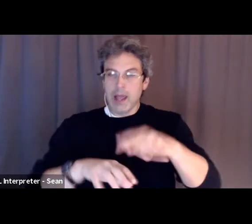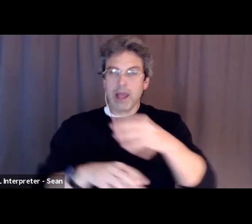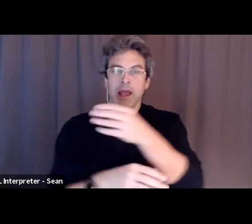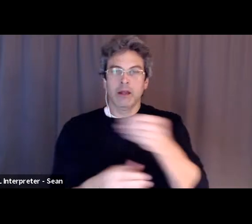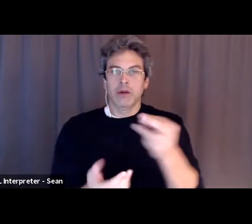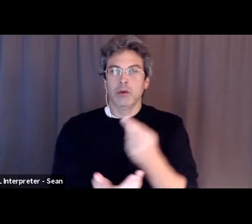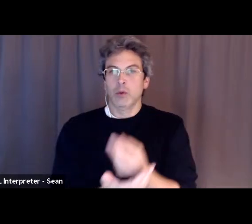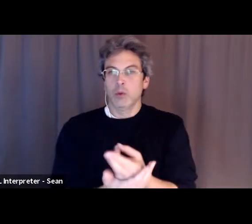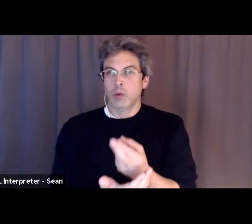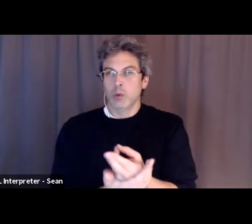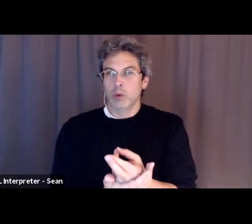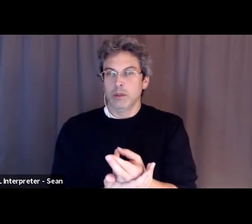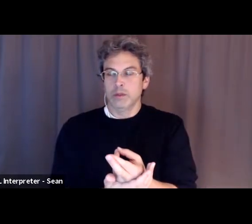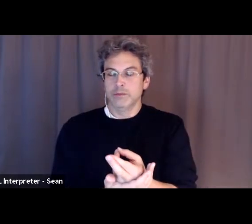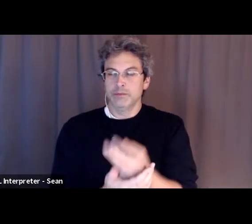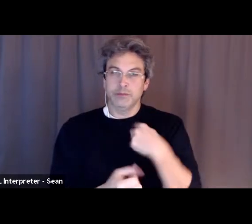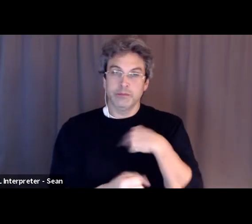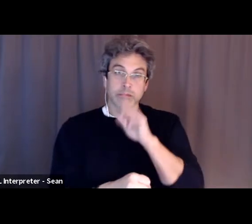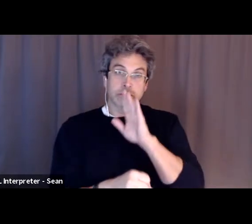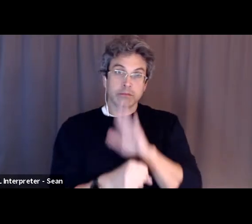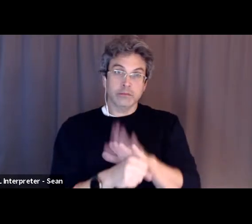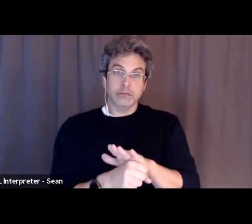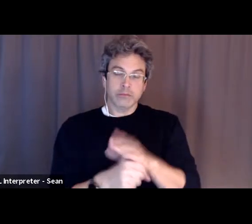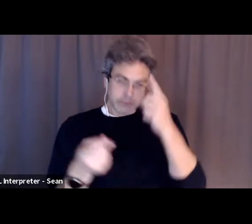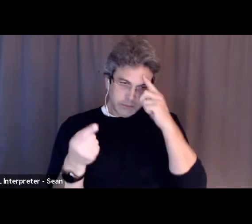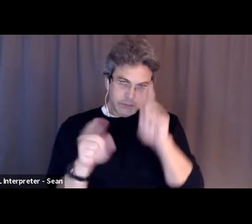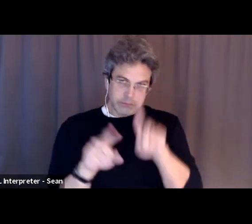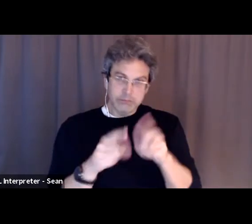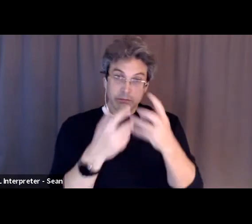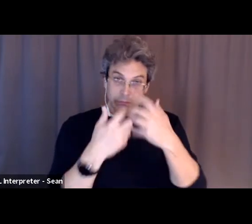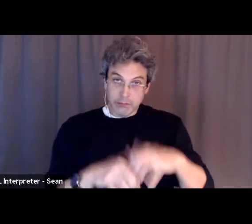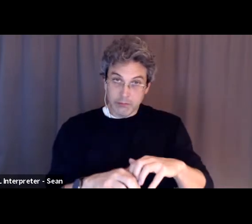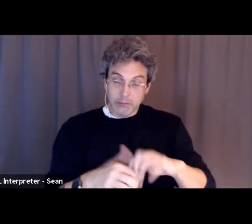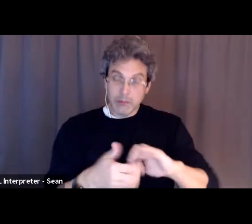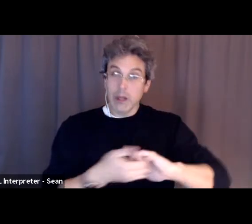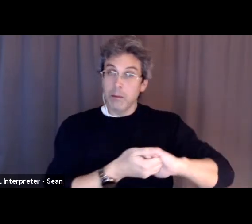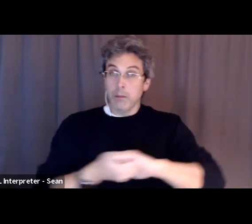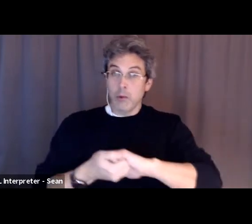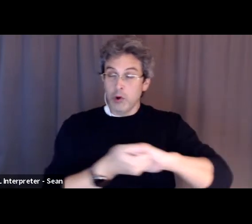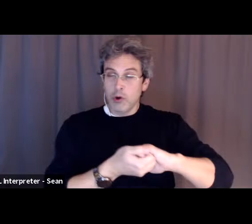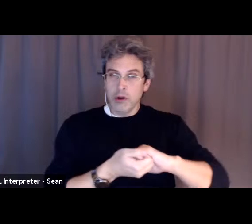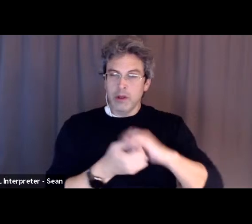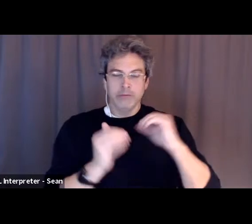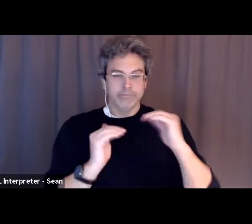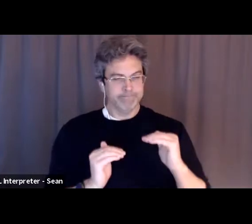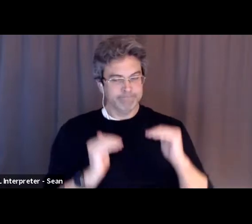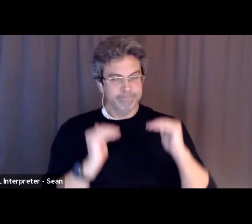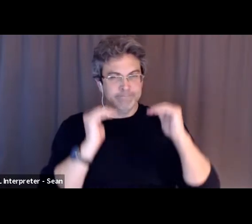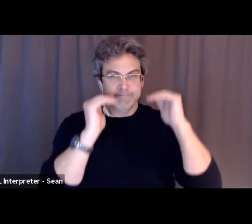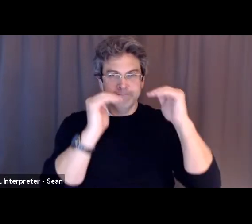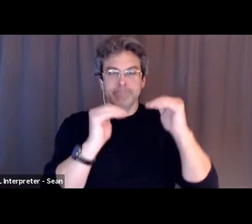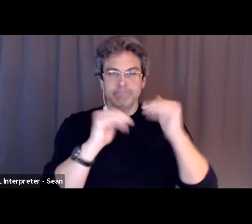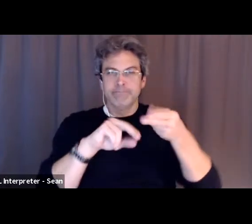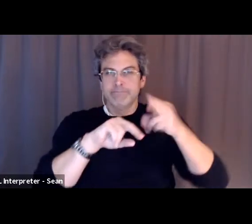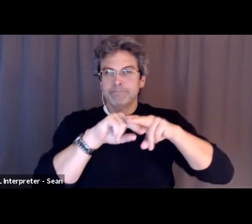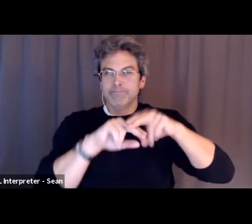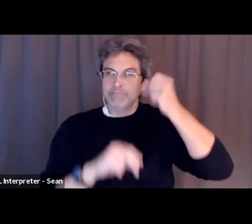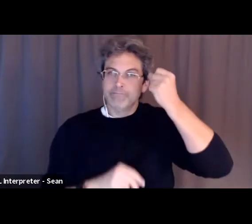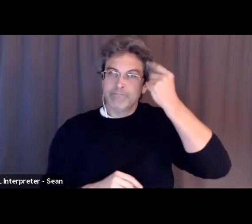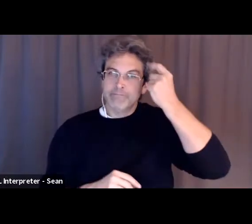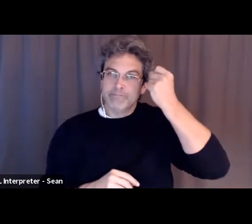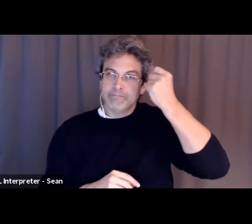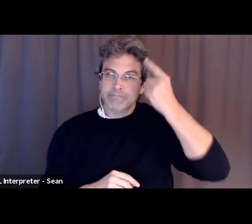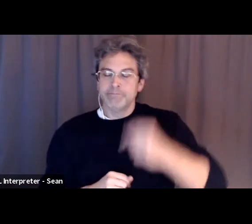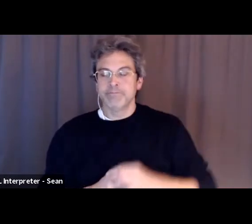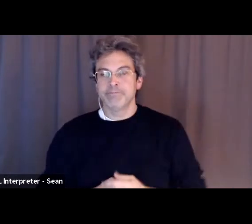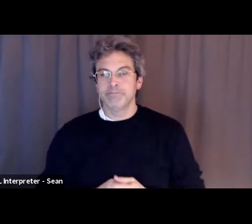are committed to reconciliation, partnership, and enhanced understanding. I would like